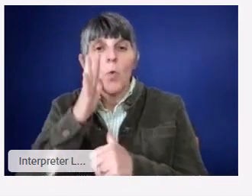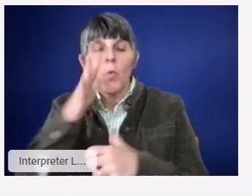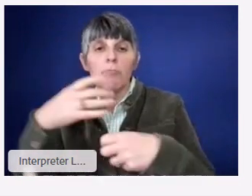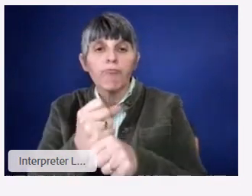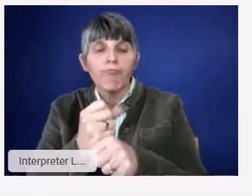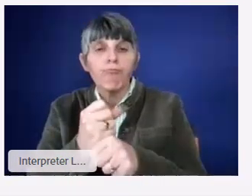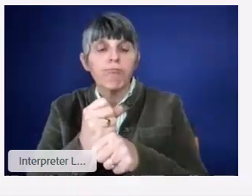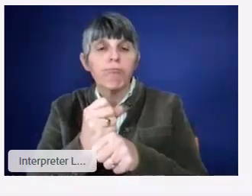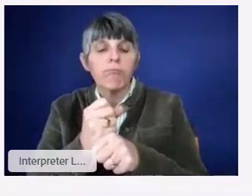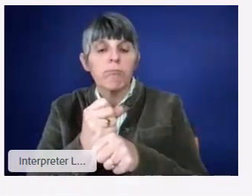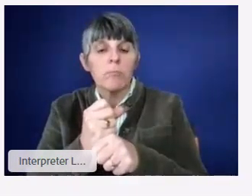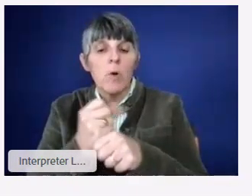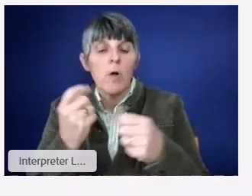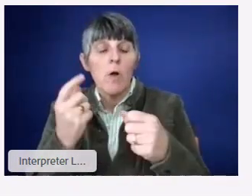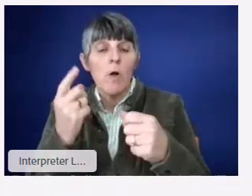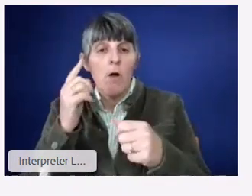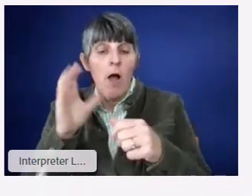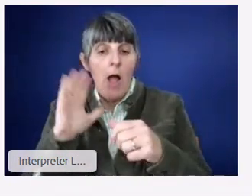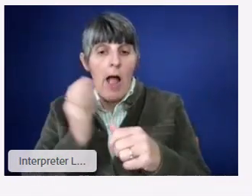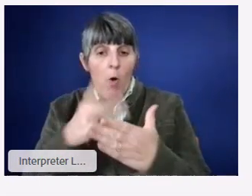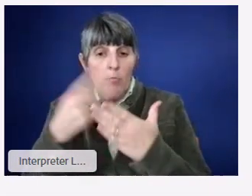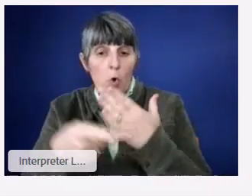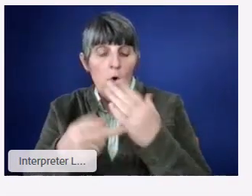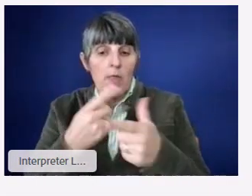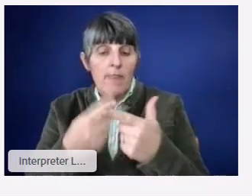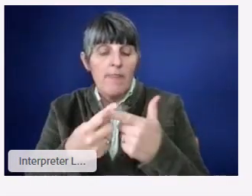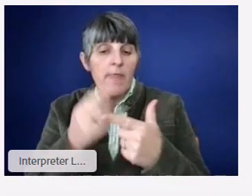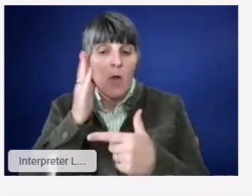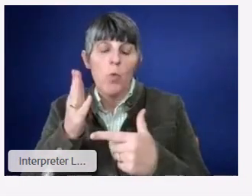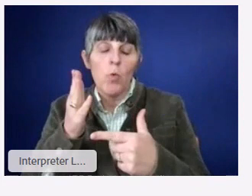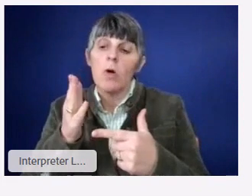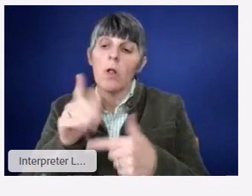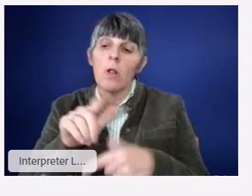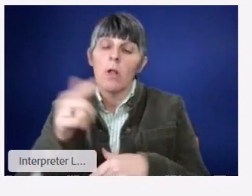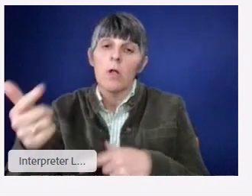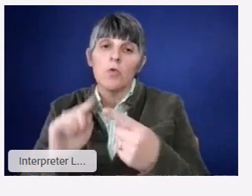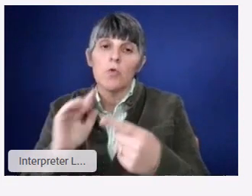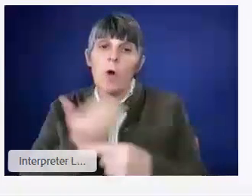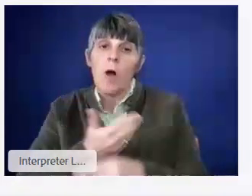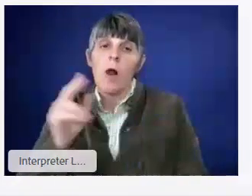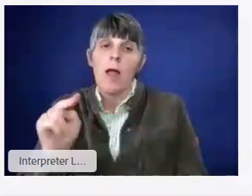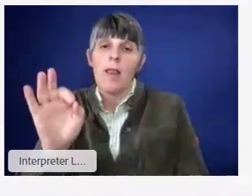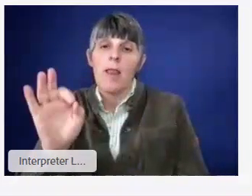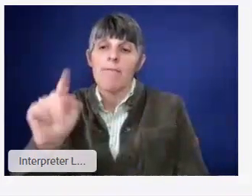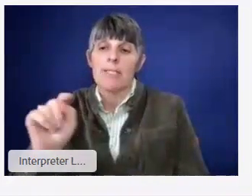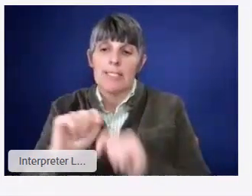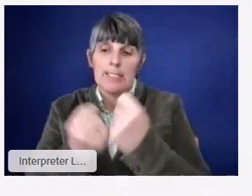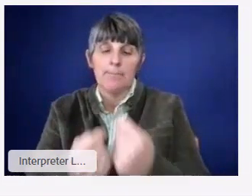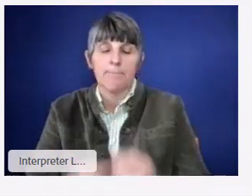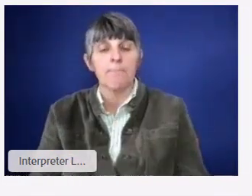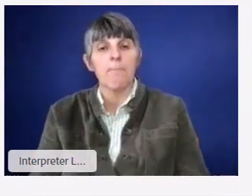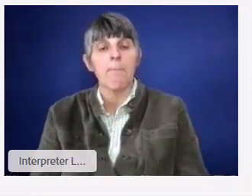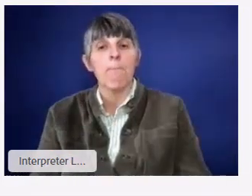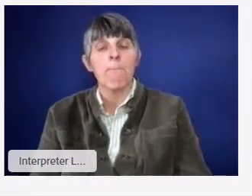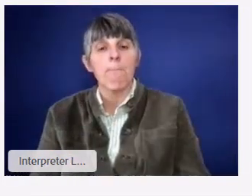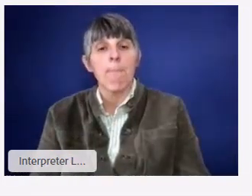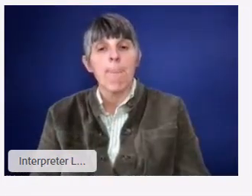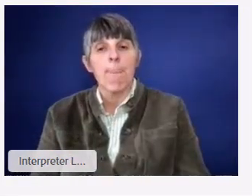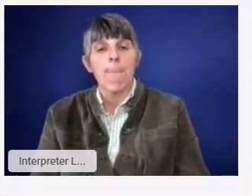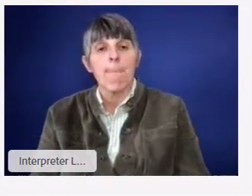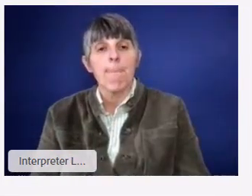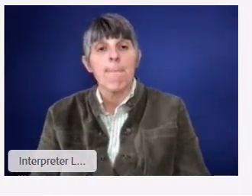the ITS4US program, and then I'll turn the mic to our NFTA team.